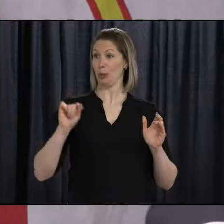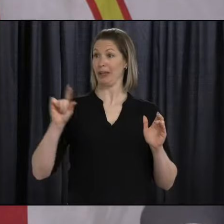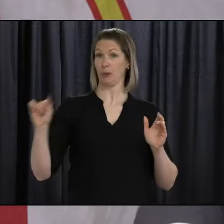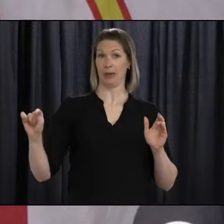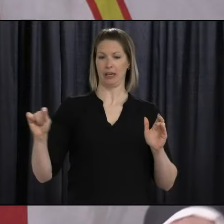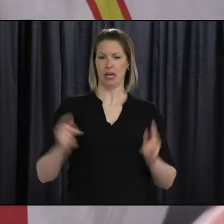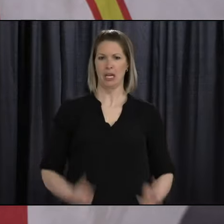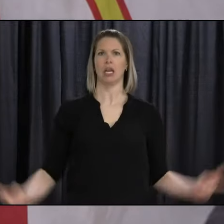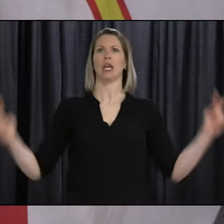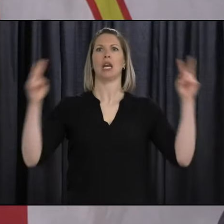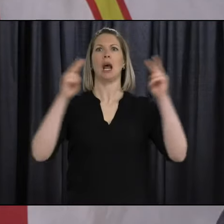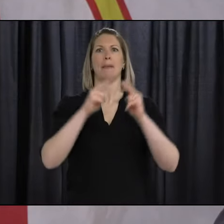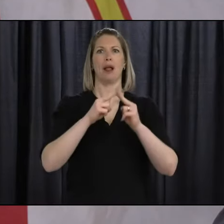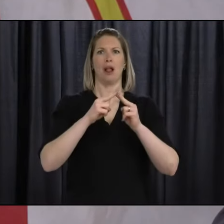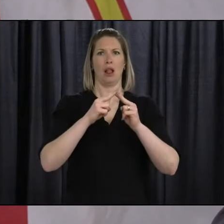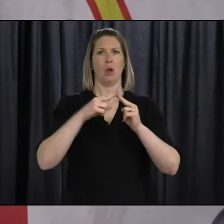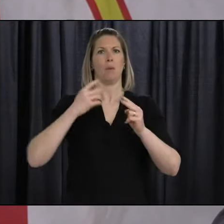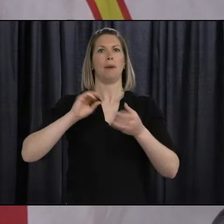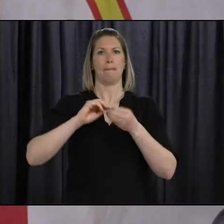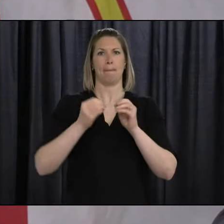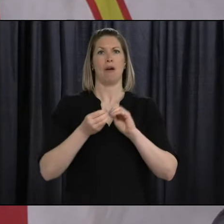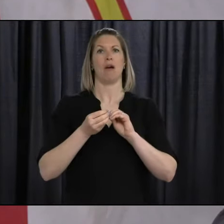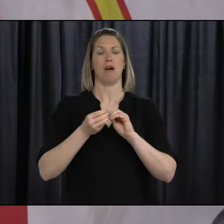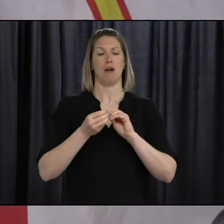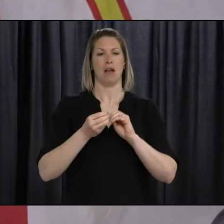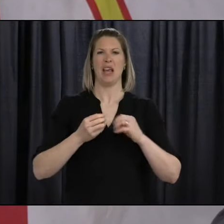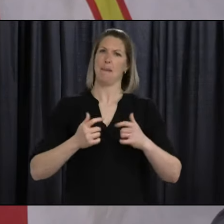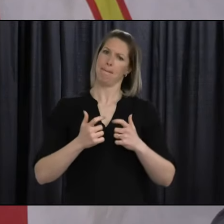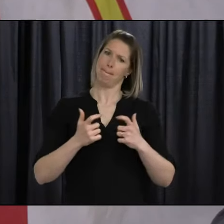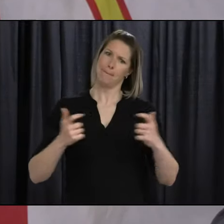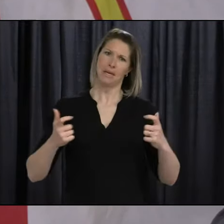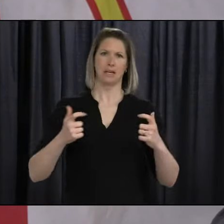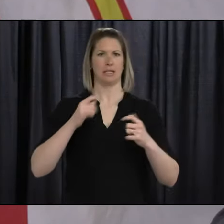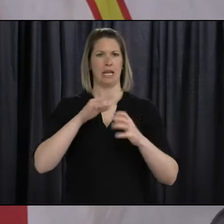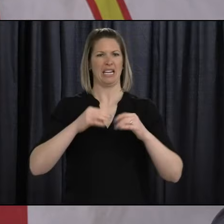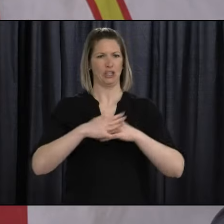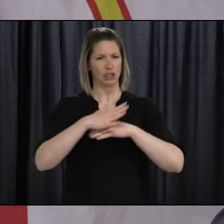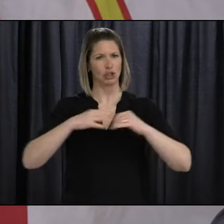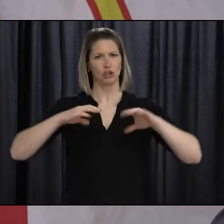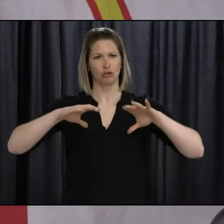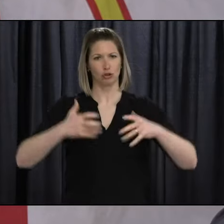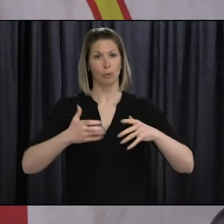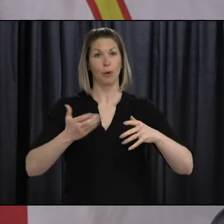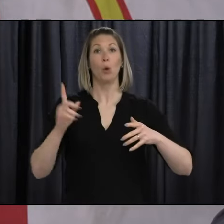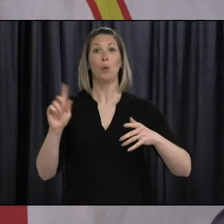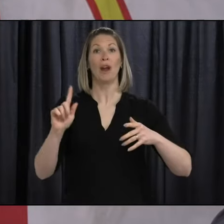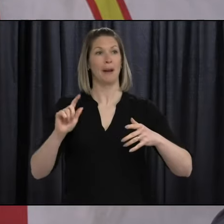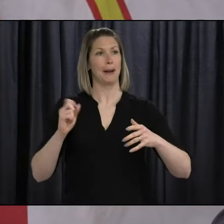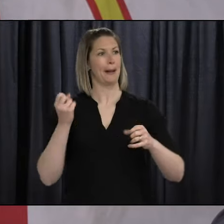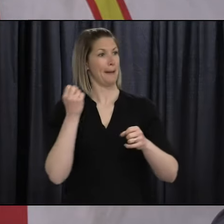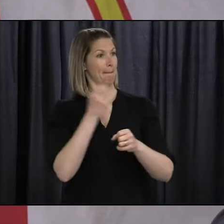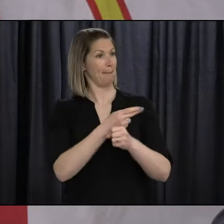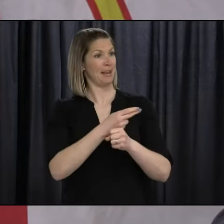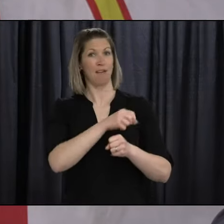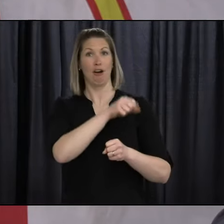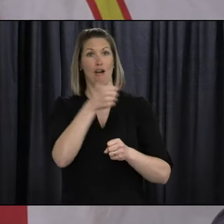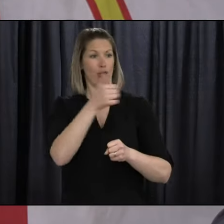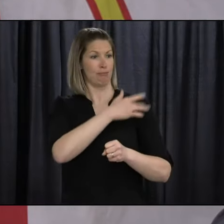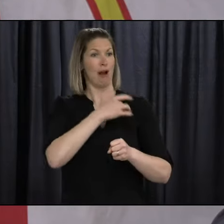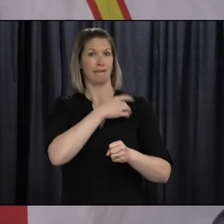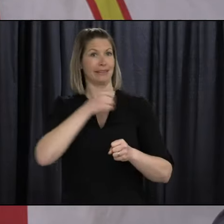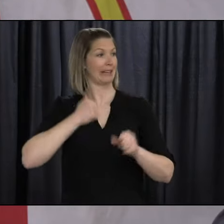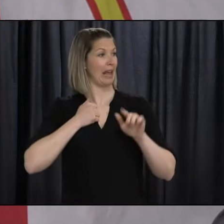any census metropolitan area in Canada. So in an effort to improve access to cultural